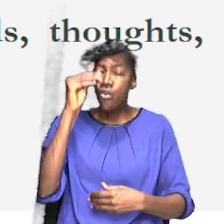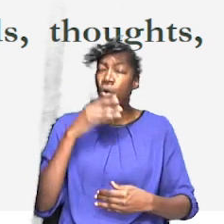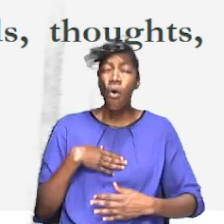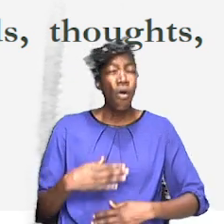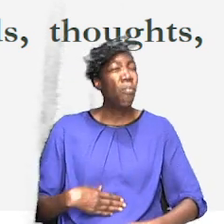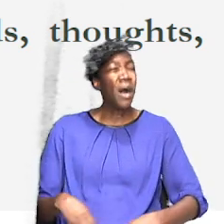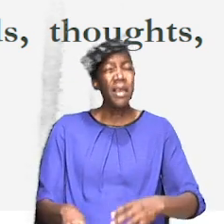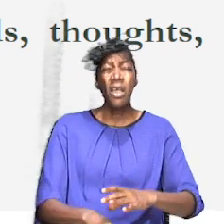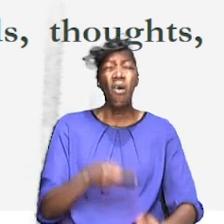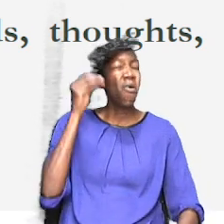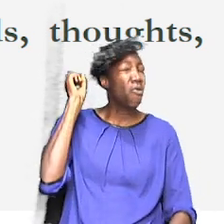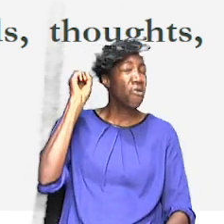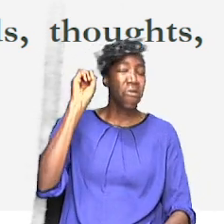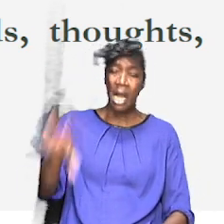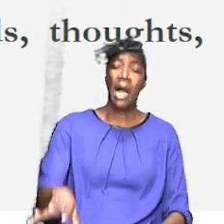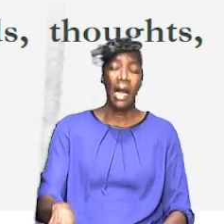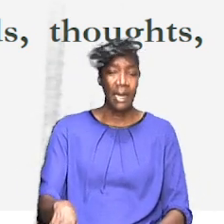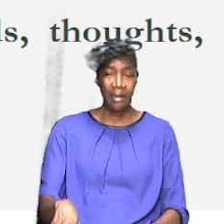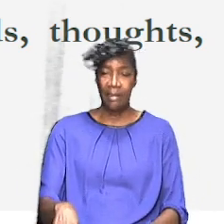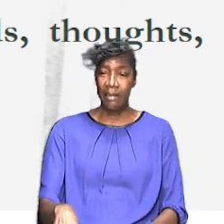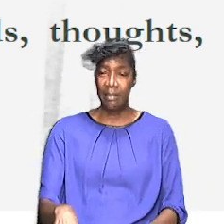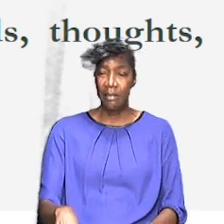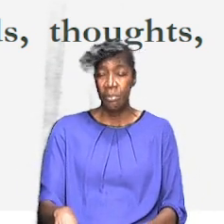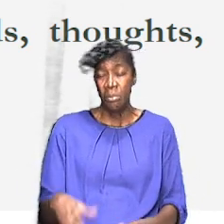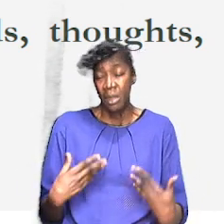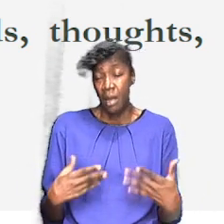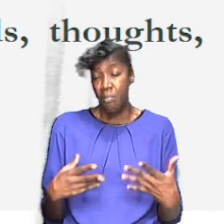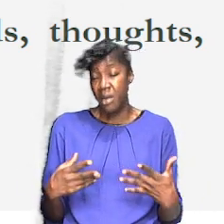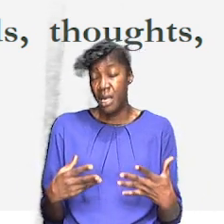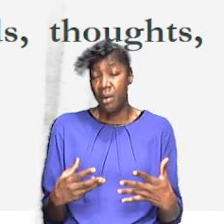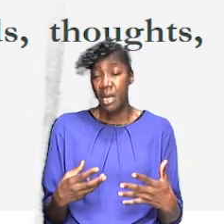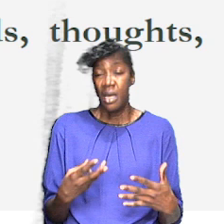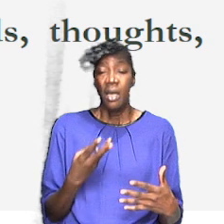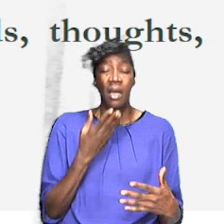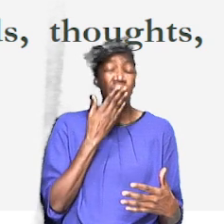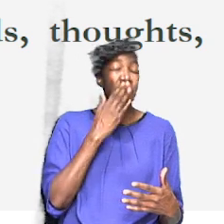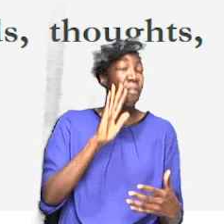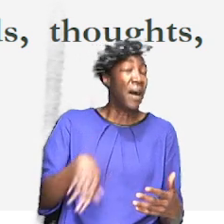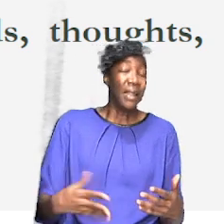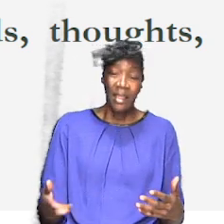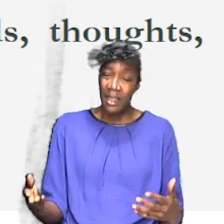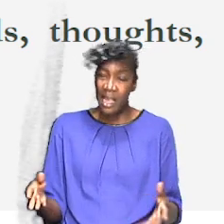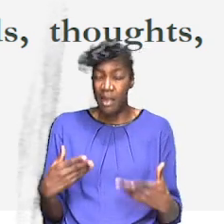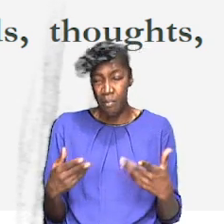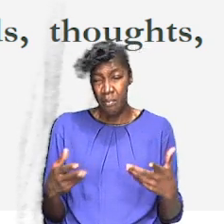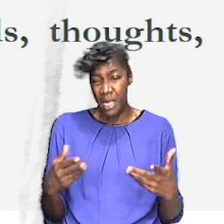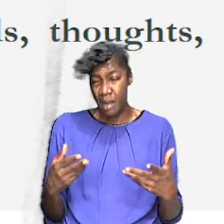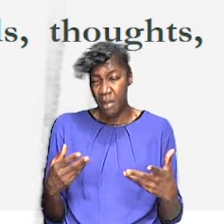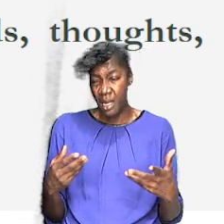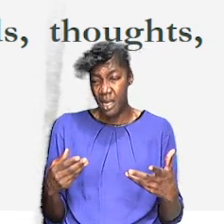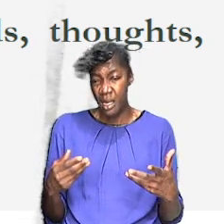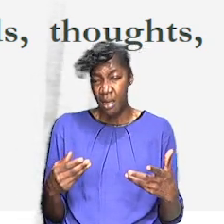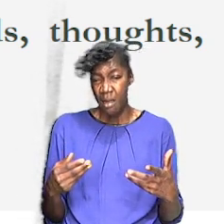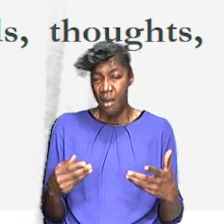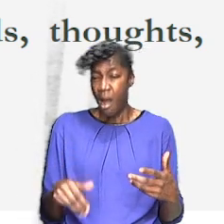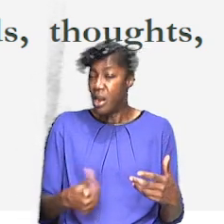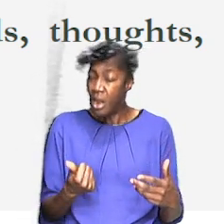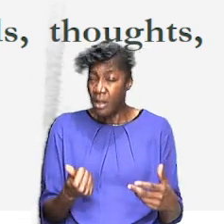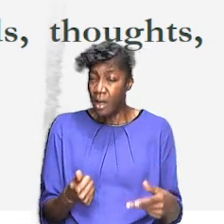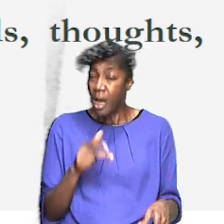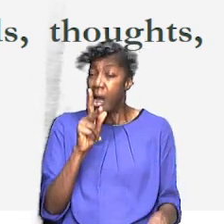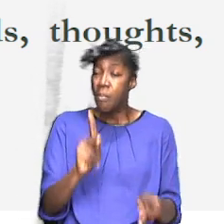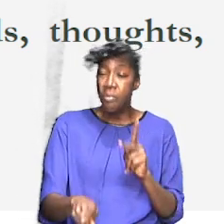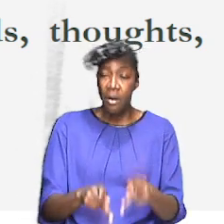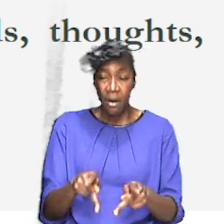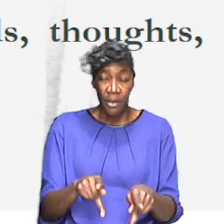outcast. She was probably the only thing that was worse than her, amen, was probably a leopard or a Samaritan. Amen.